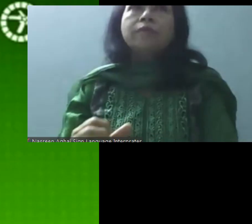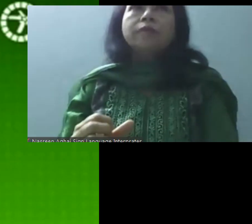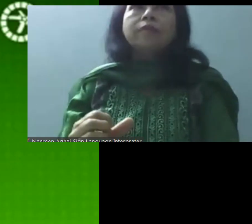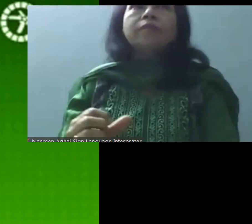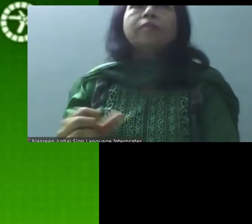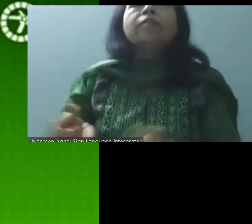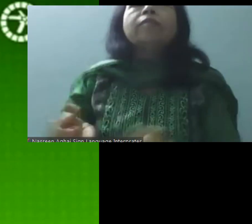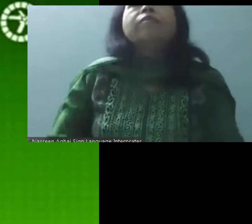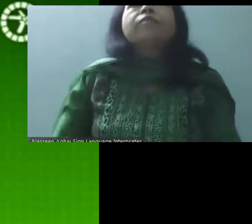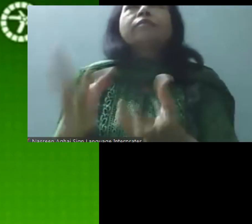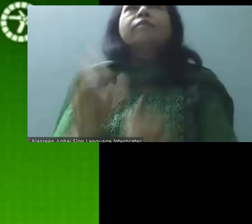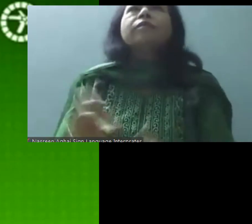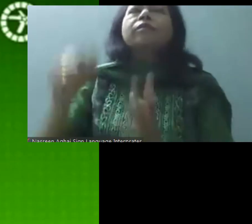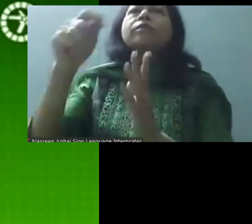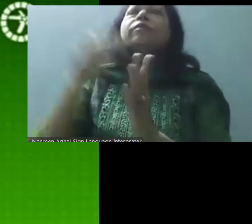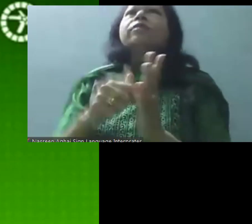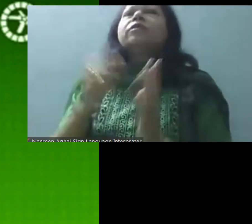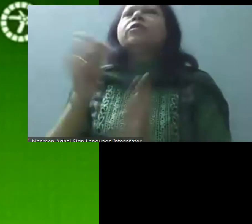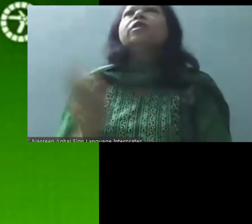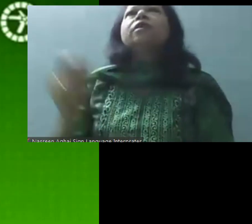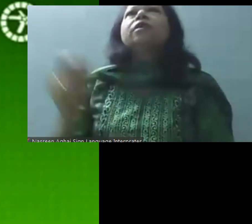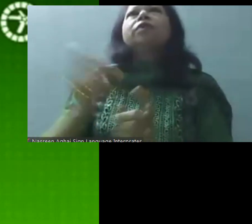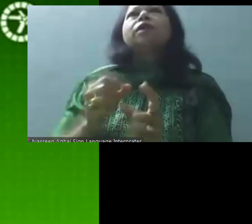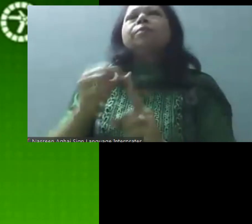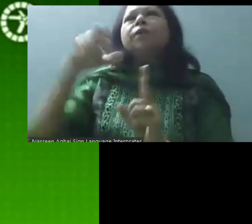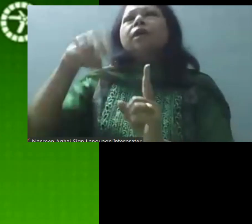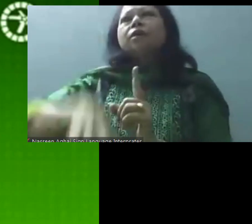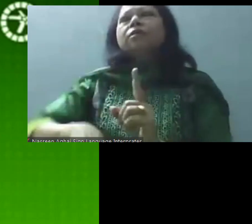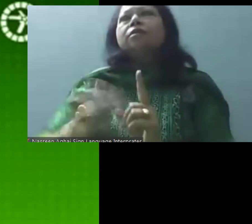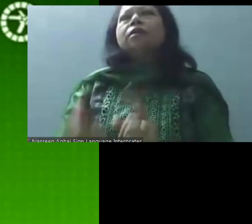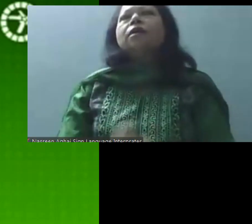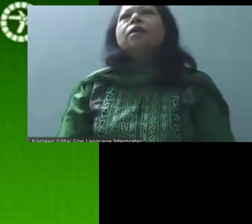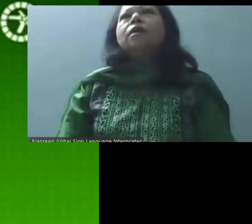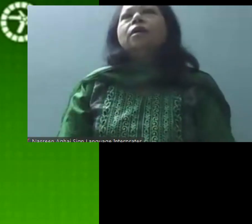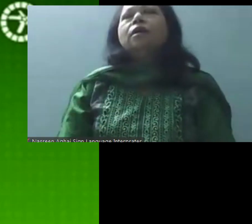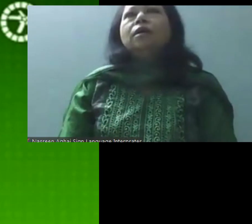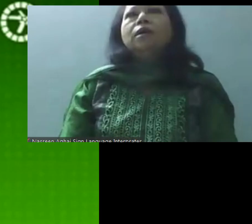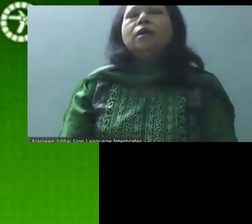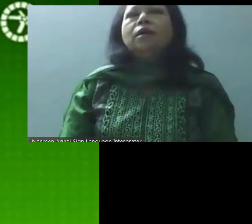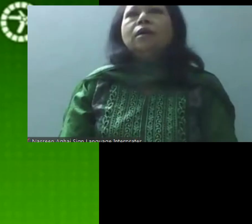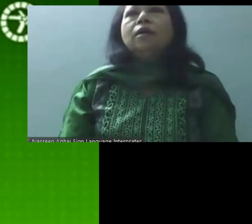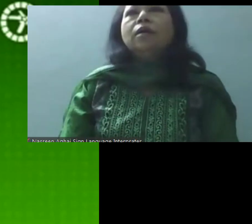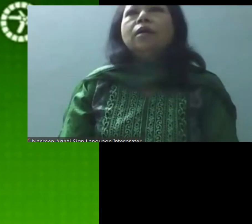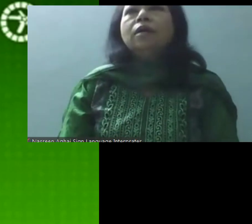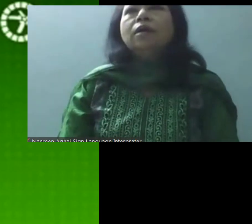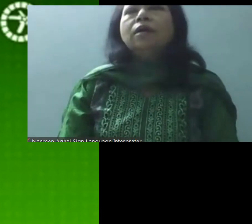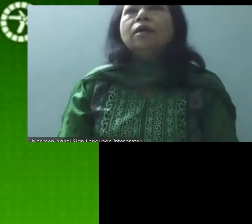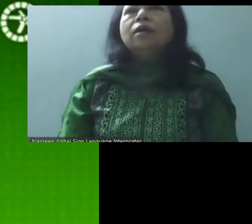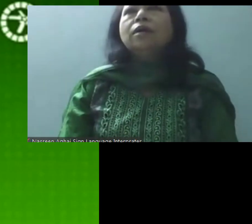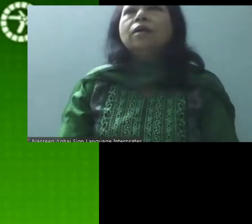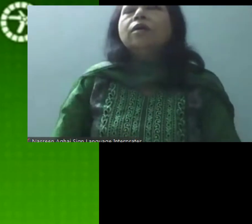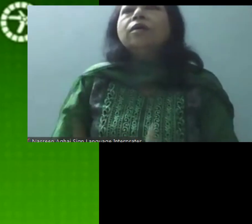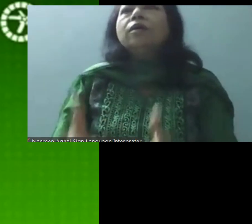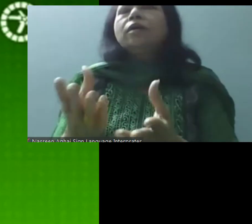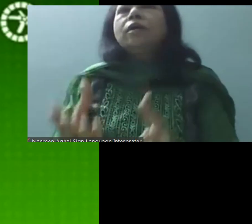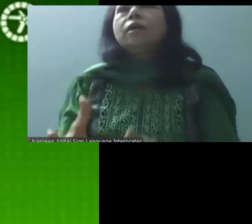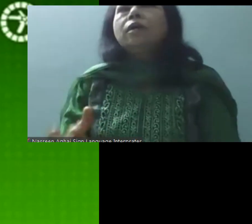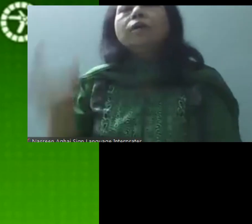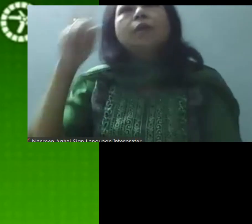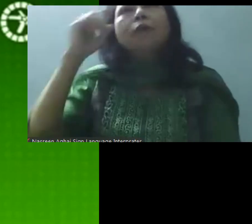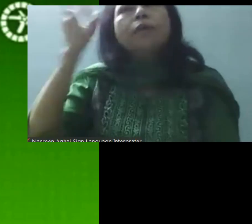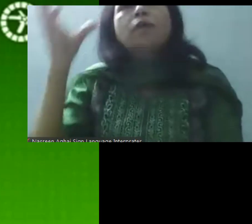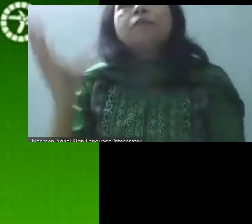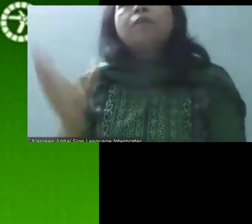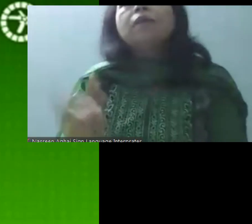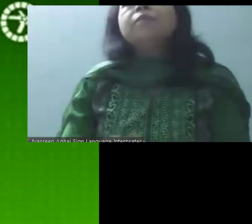in January of this year, but when it reached Pakistan, it was around the middle of March, and it started to assume a varying proportion by